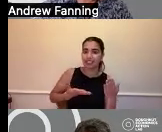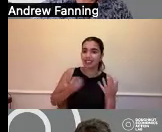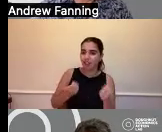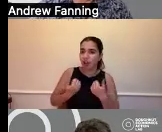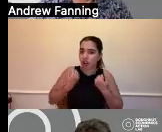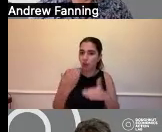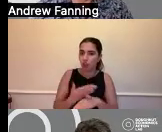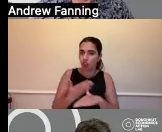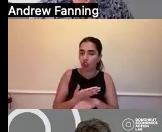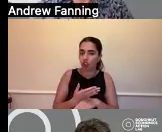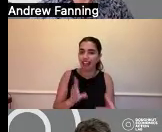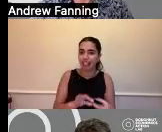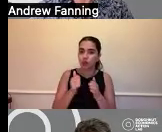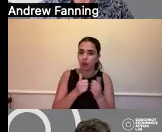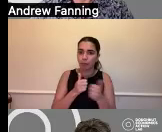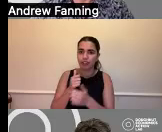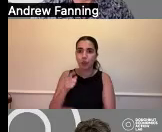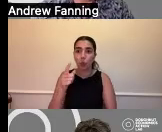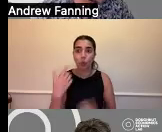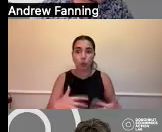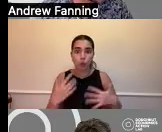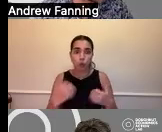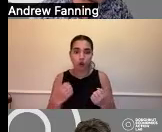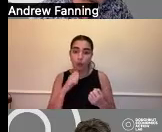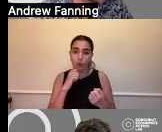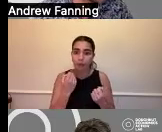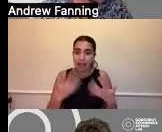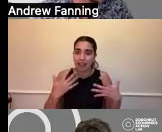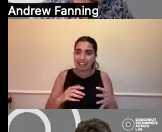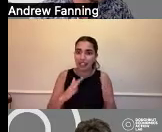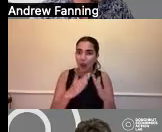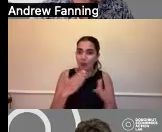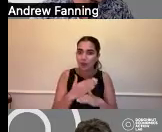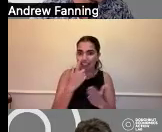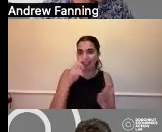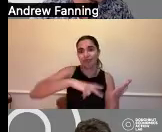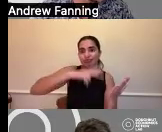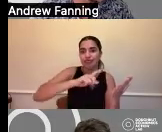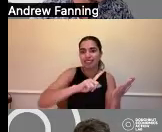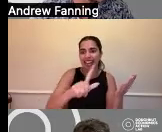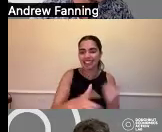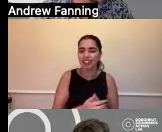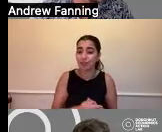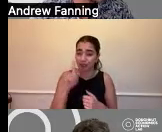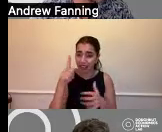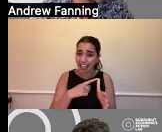Goodness, there are so many. This is Yep. going to be some amazing homework. Yep. This is going to keep you busy,